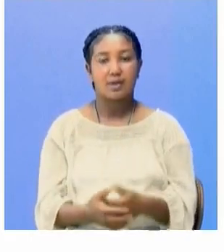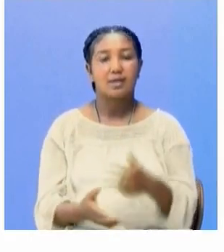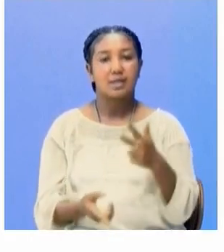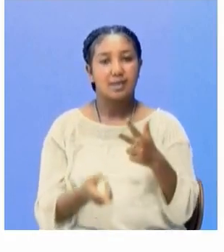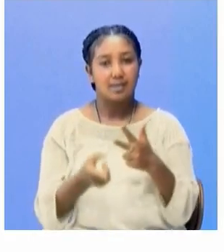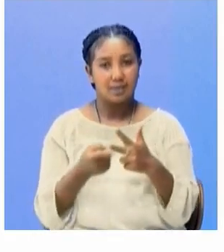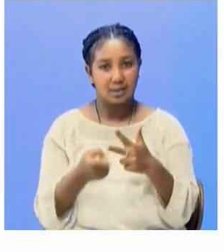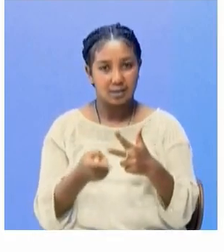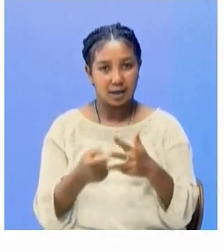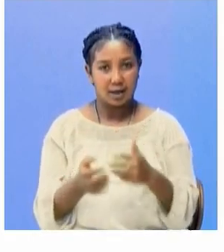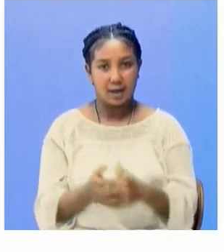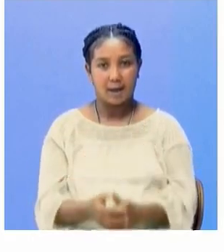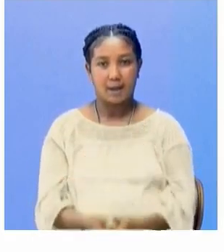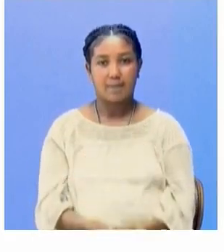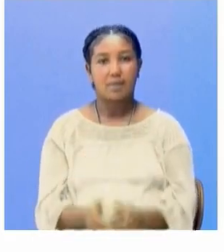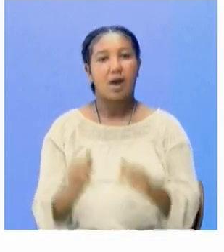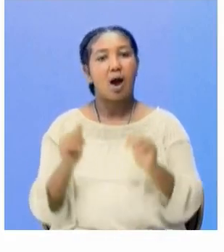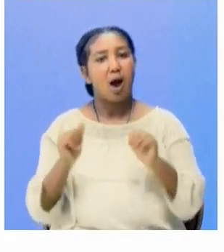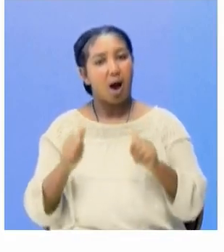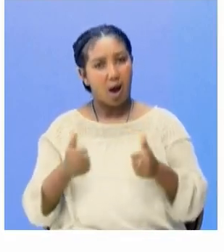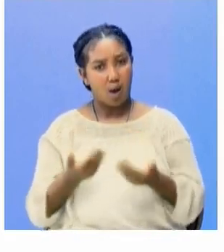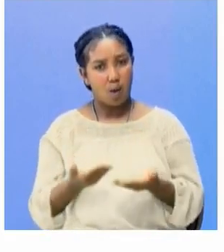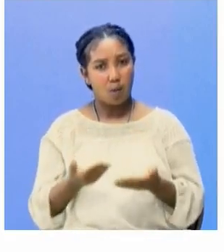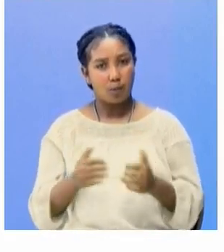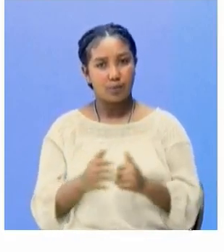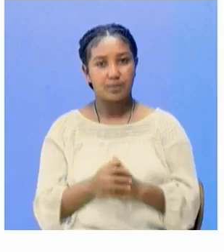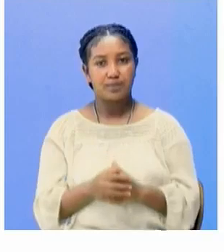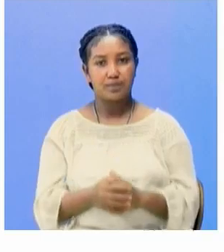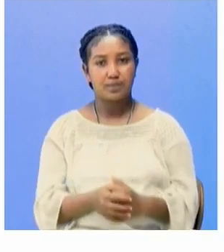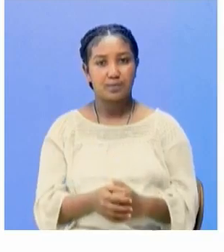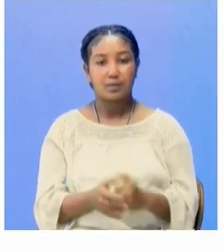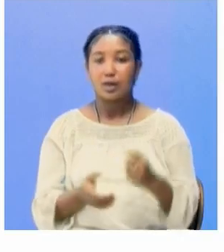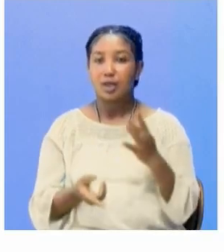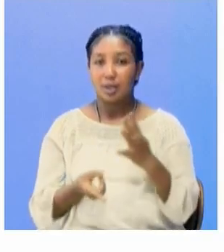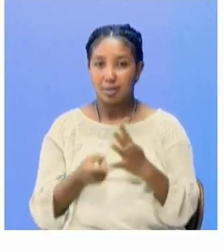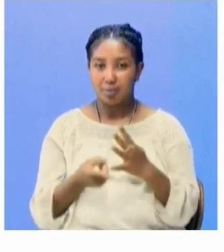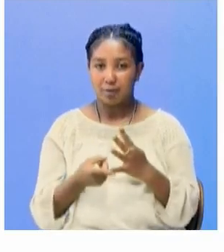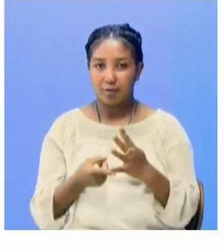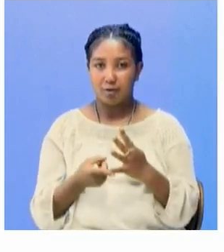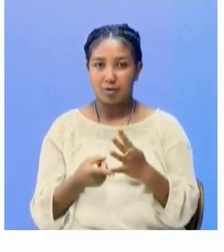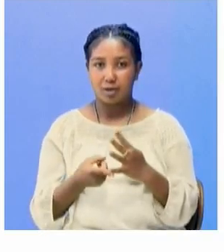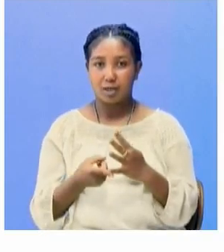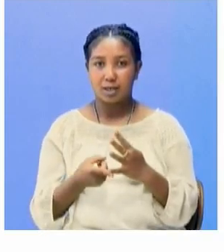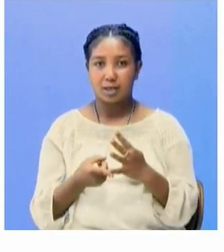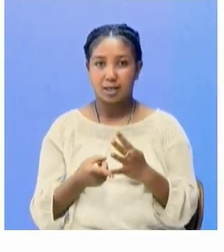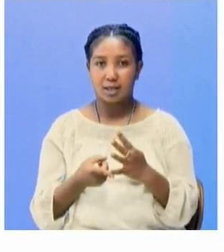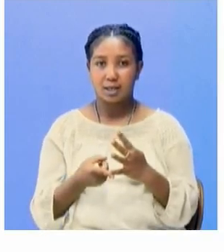Number 3, how. Number 4,